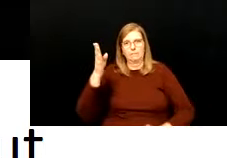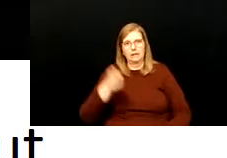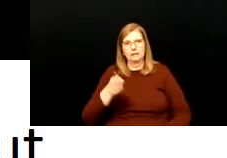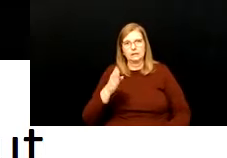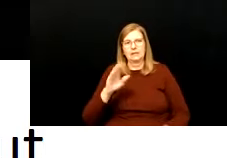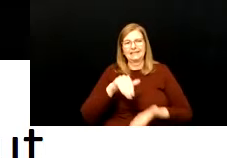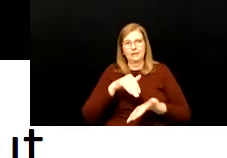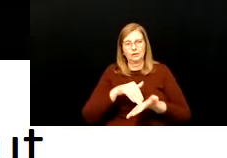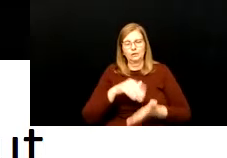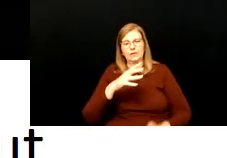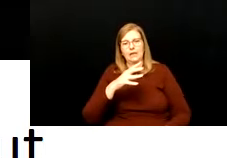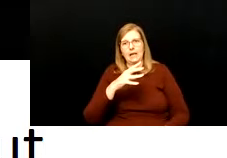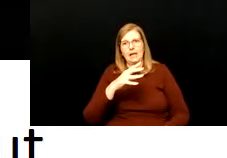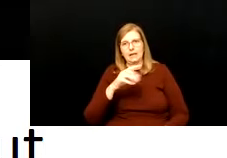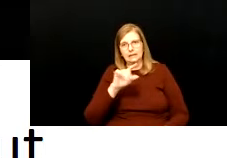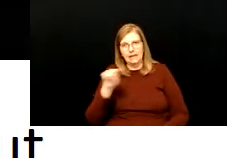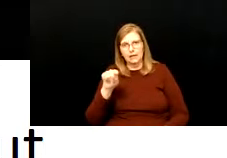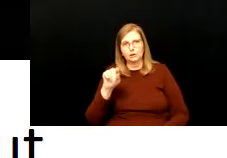www.ou.edu/education/centers and